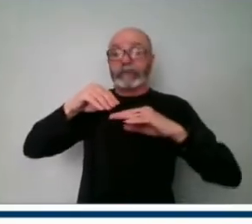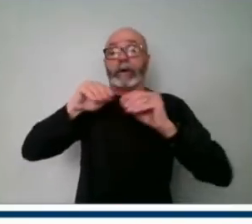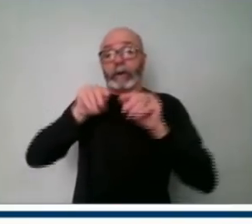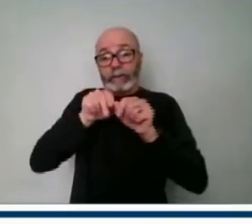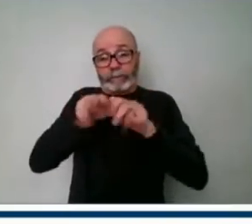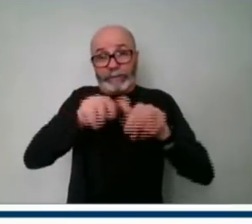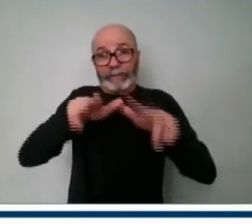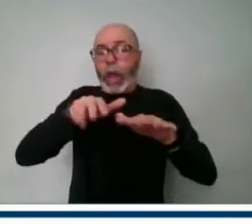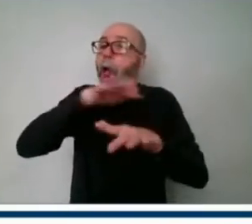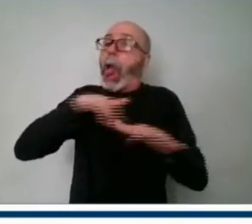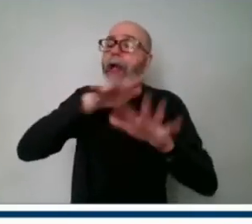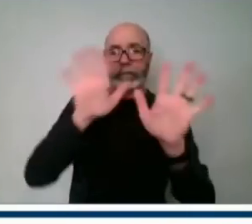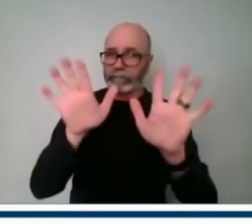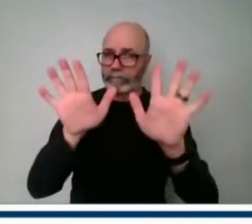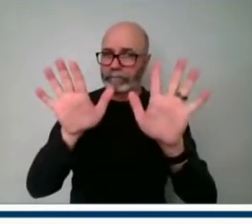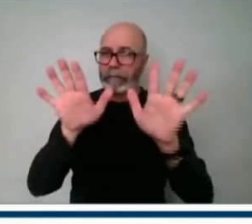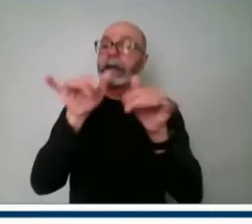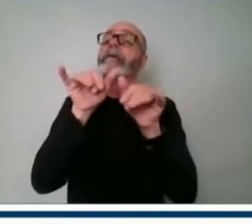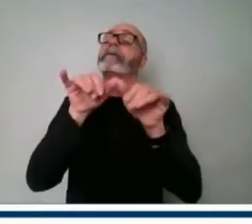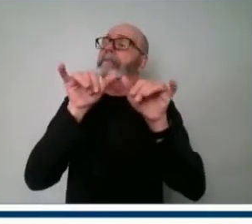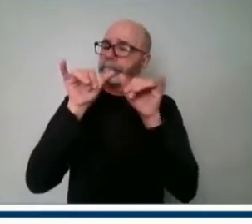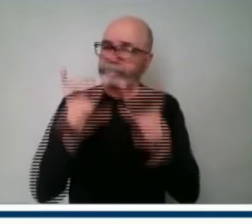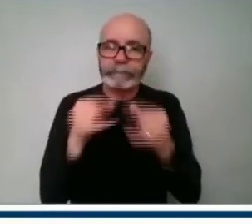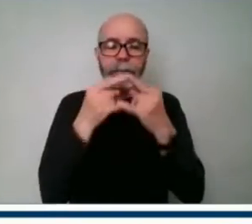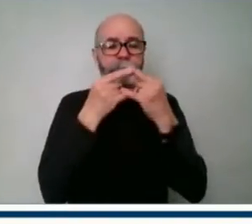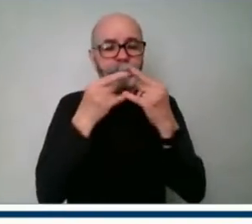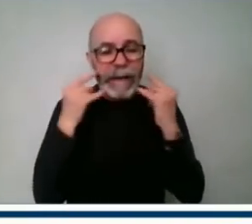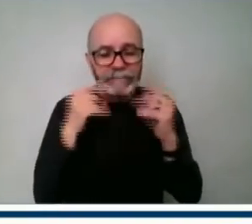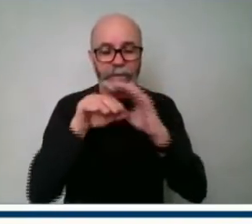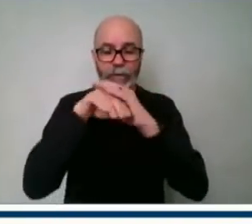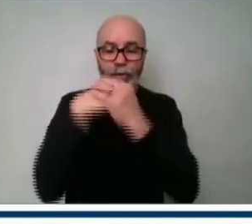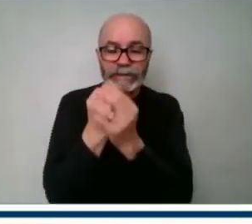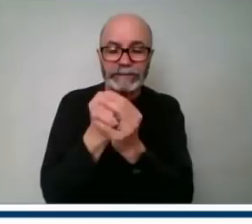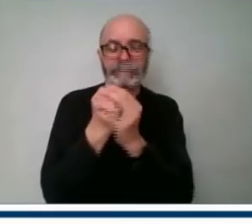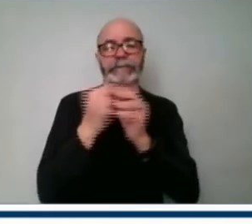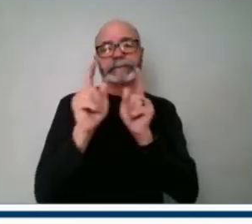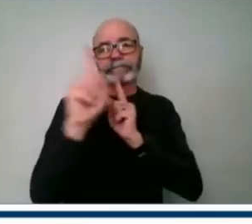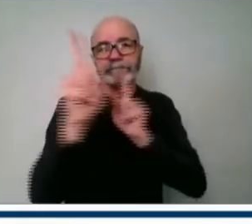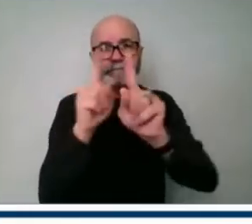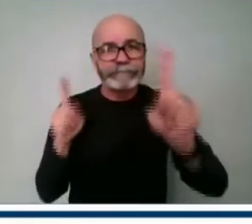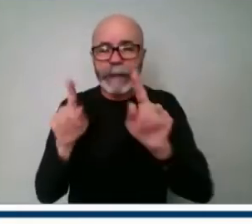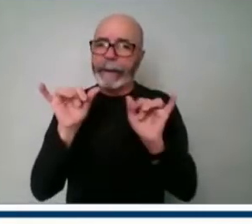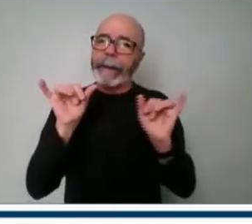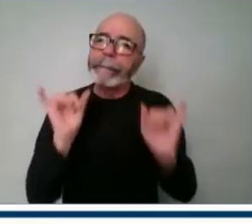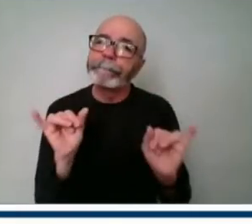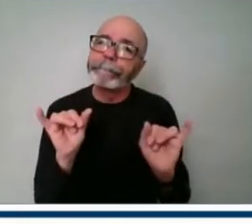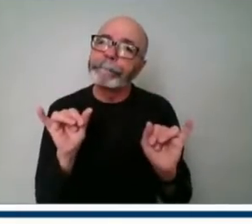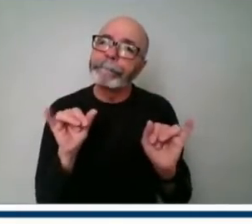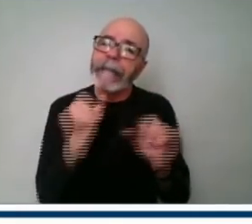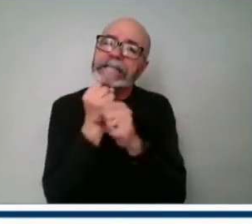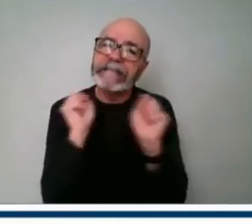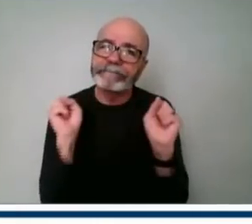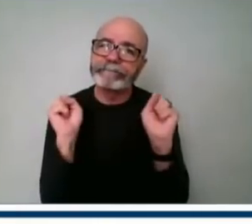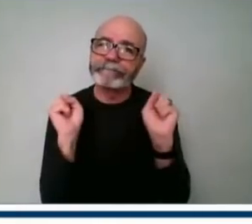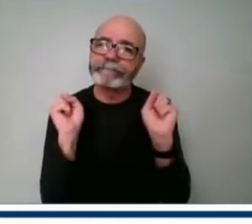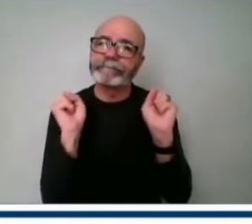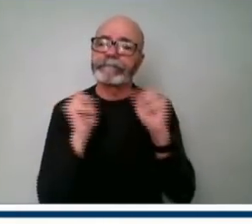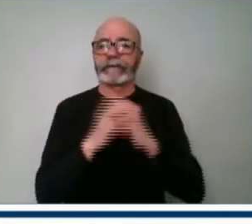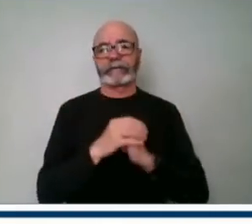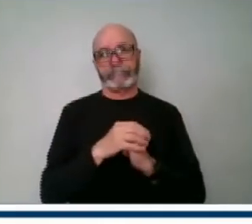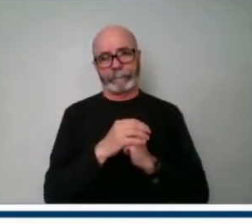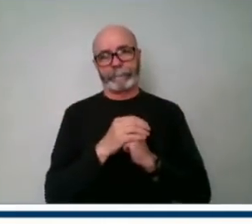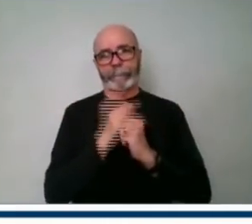all the public health measures, use restrictions as necessary while we build our population immunity through